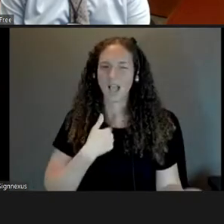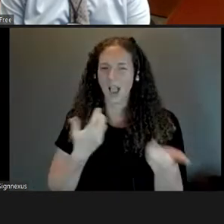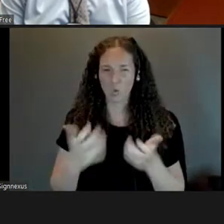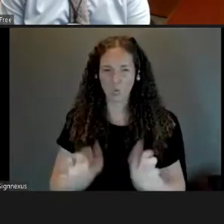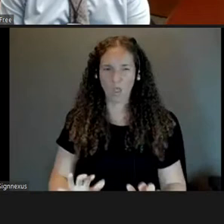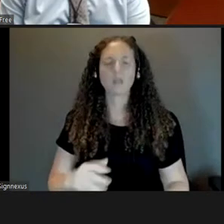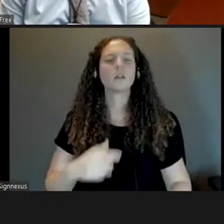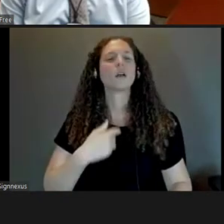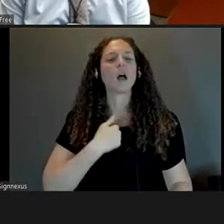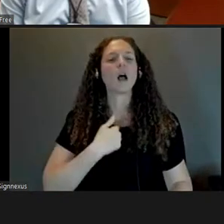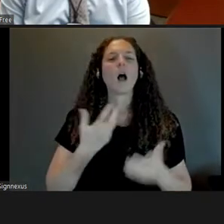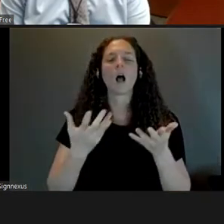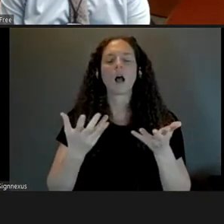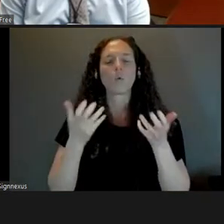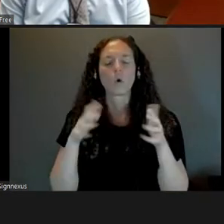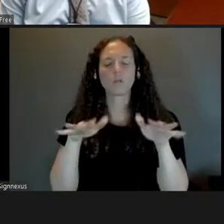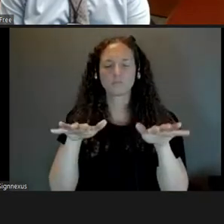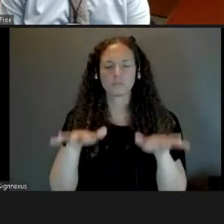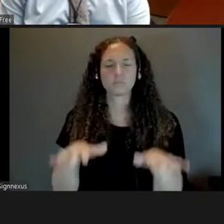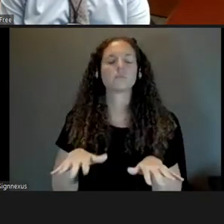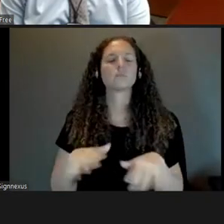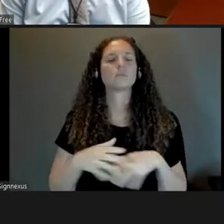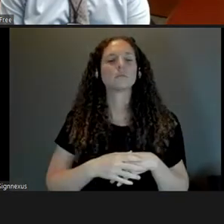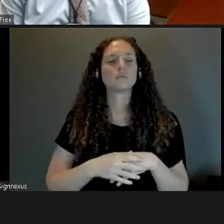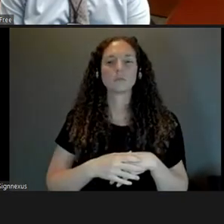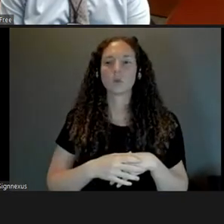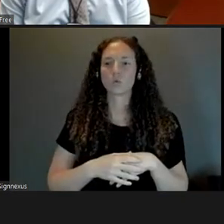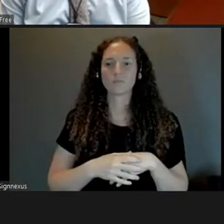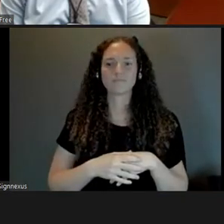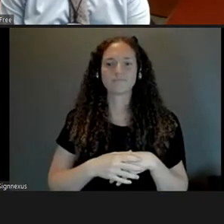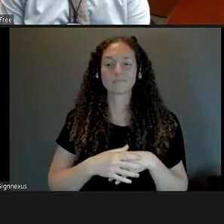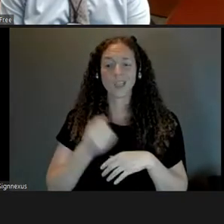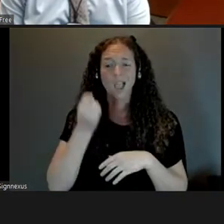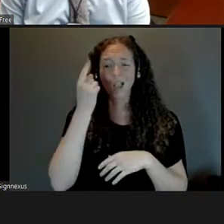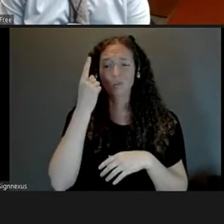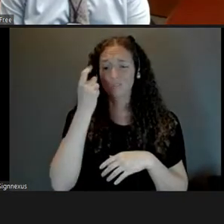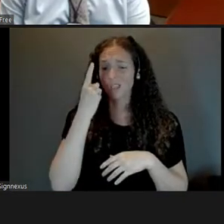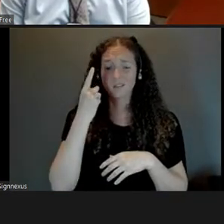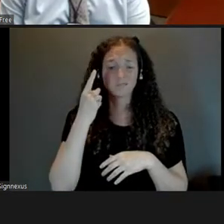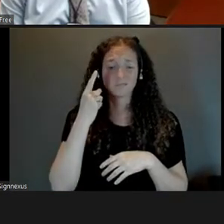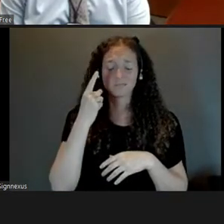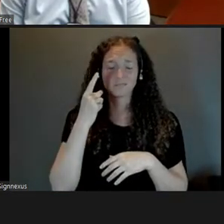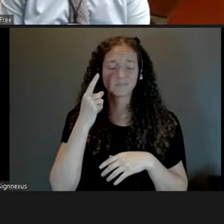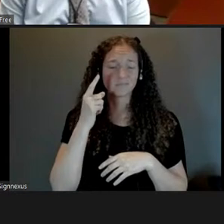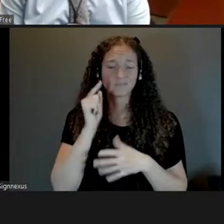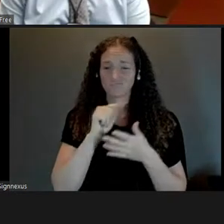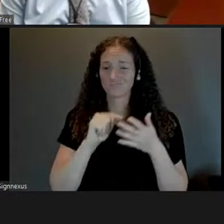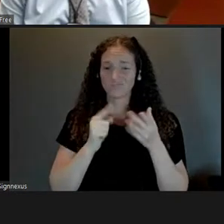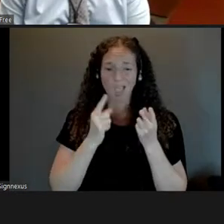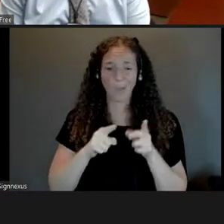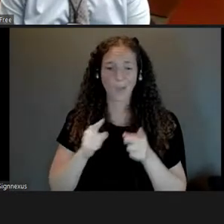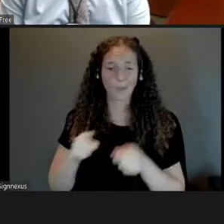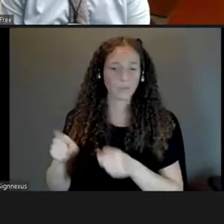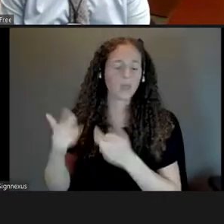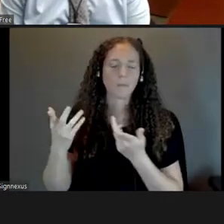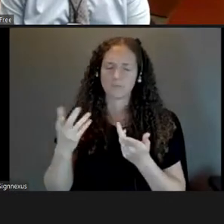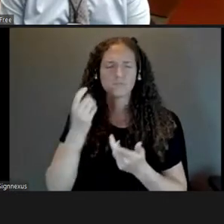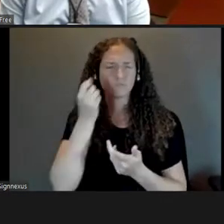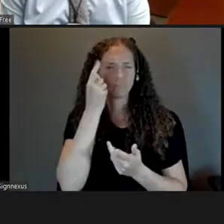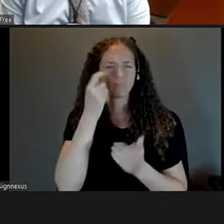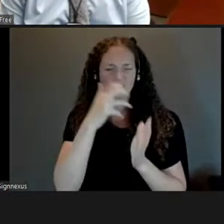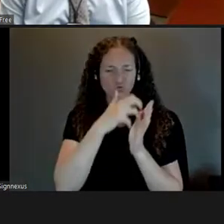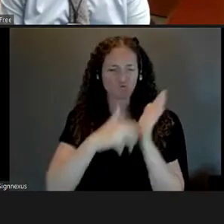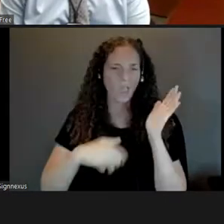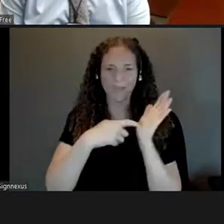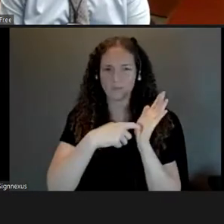temperature. And, you know, things happen. I mean, this is a draft proposal. I think you can see from the